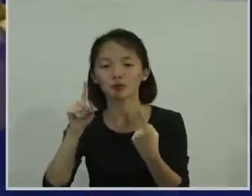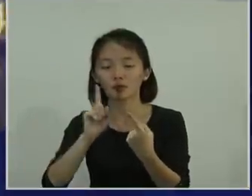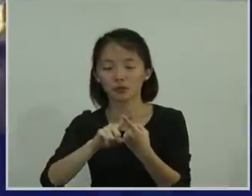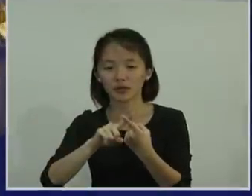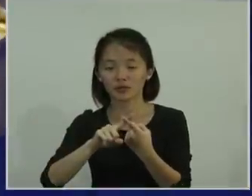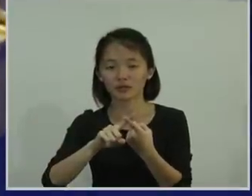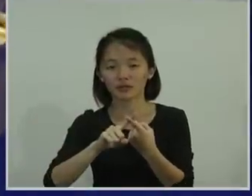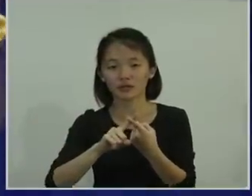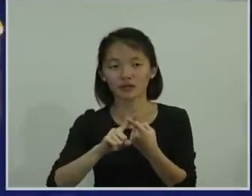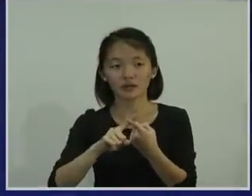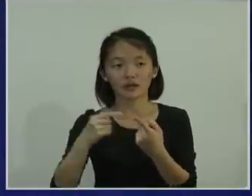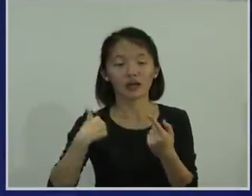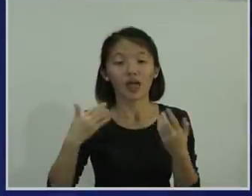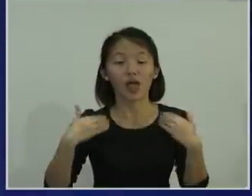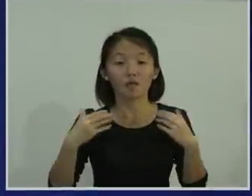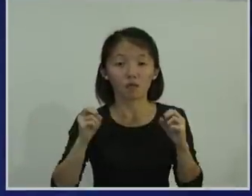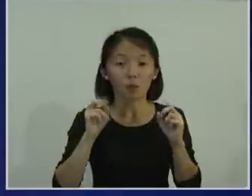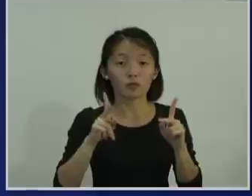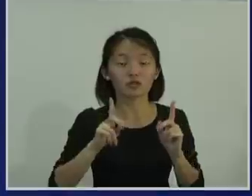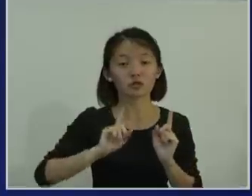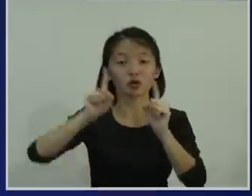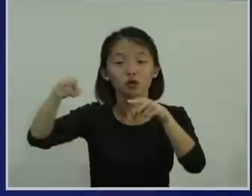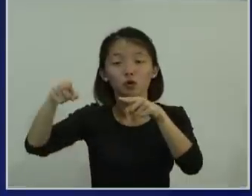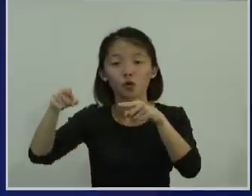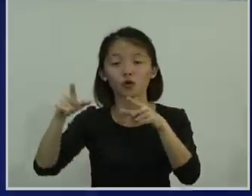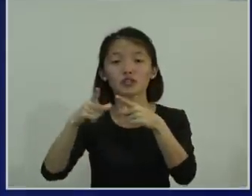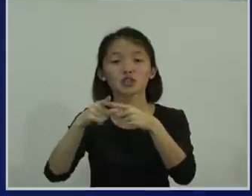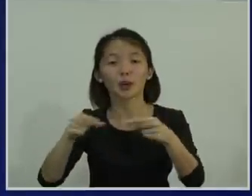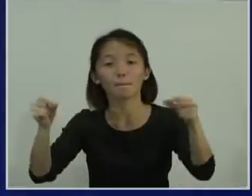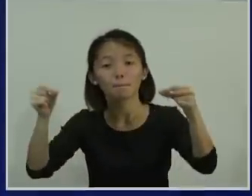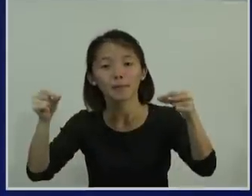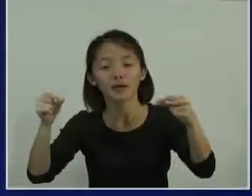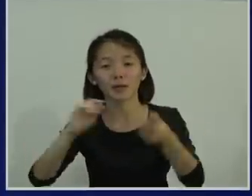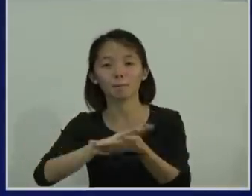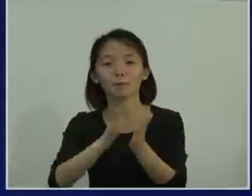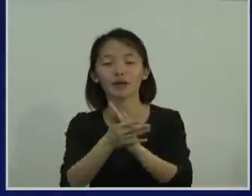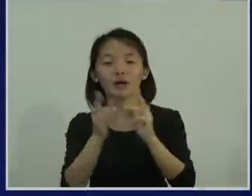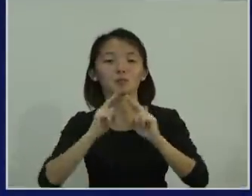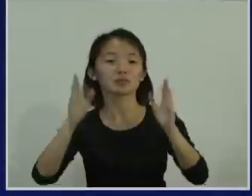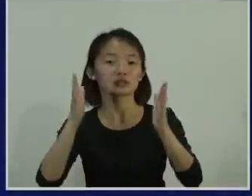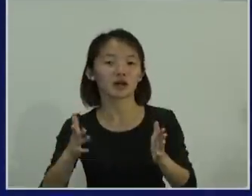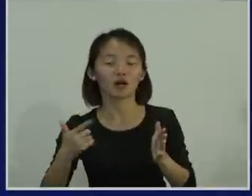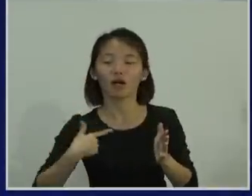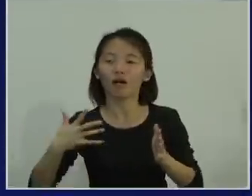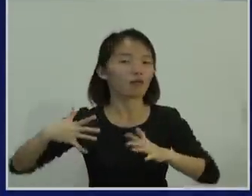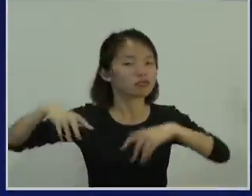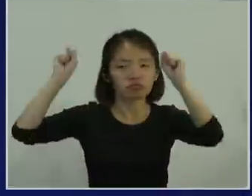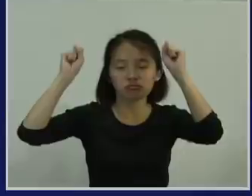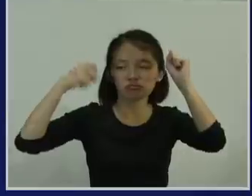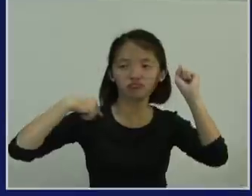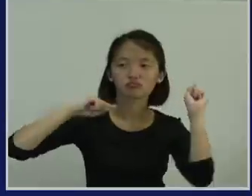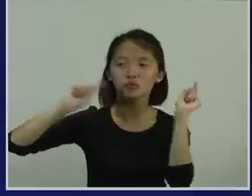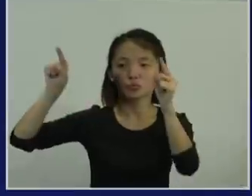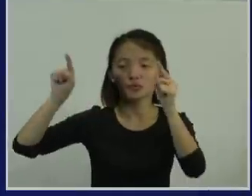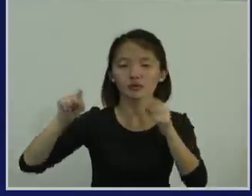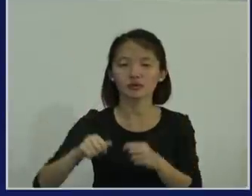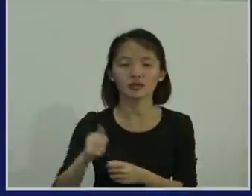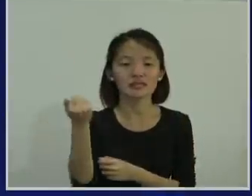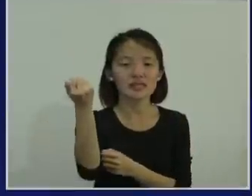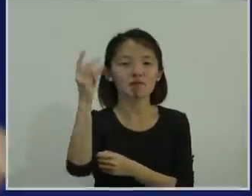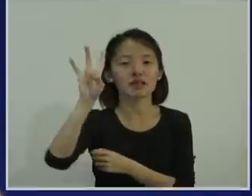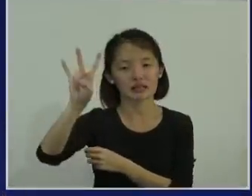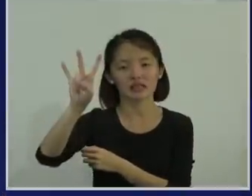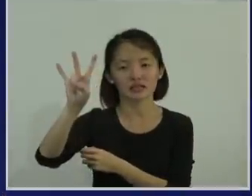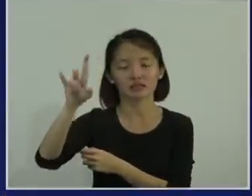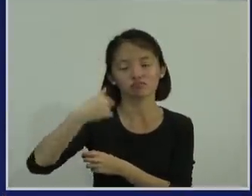Japan, I took it up without any hesitation at all. I was 17 then,